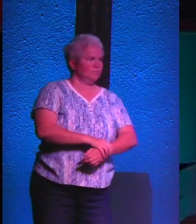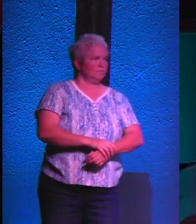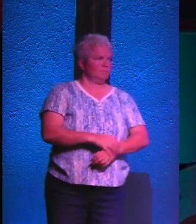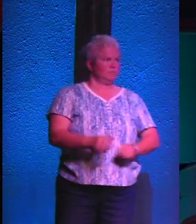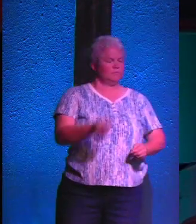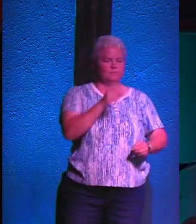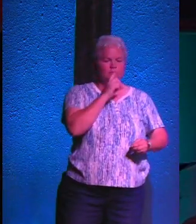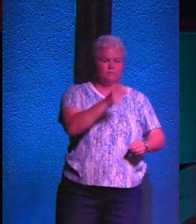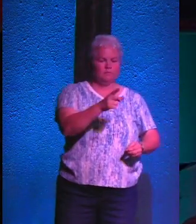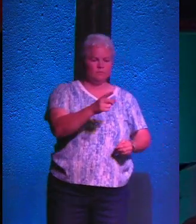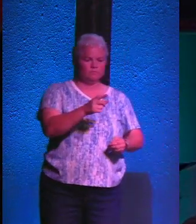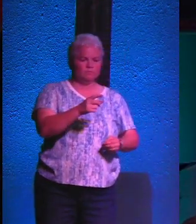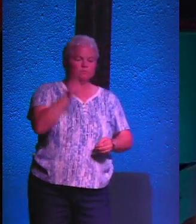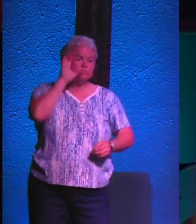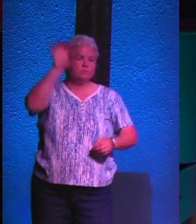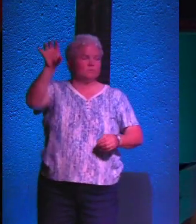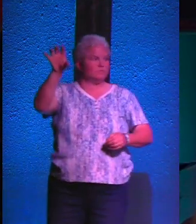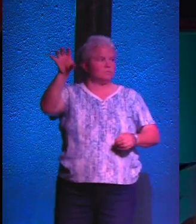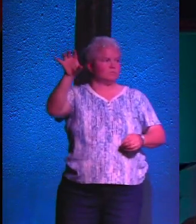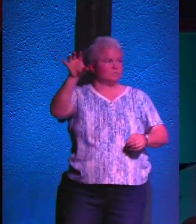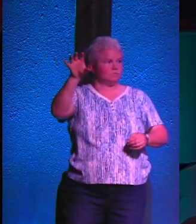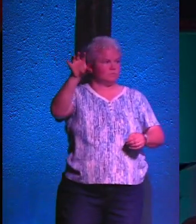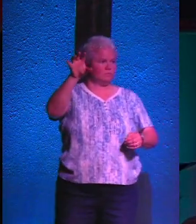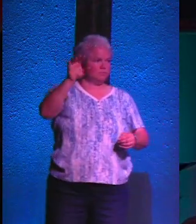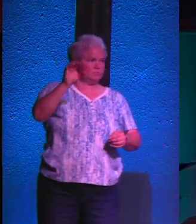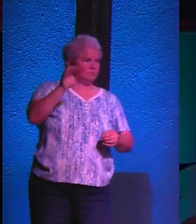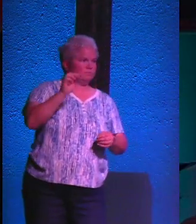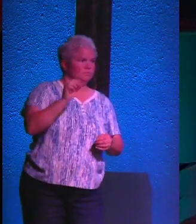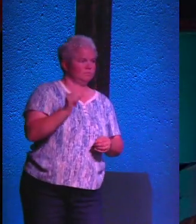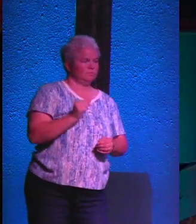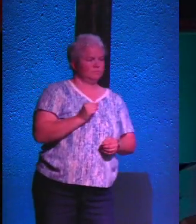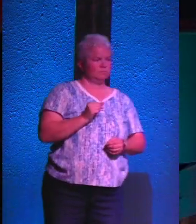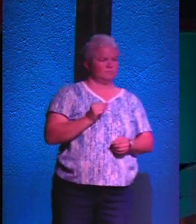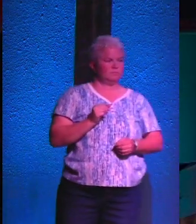really loud, or something's wrong, Carl.